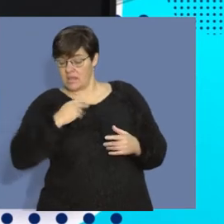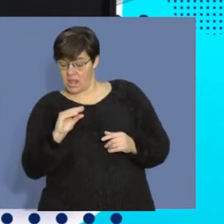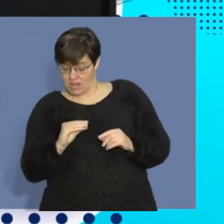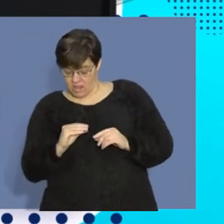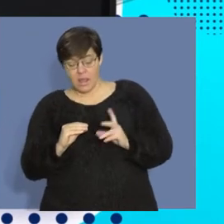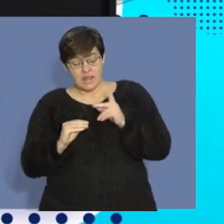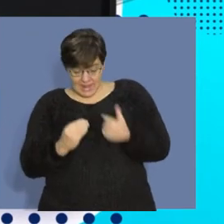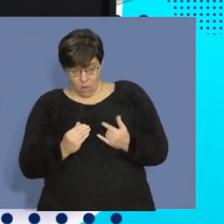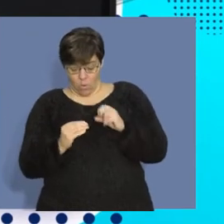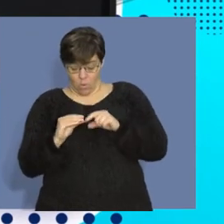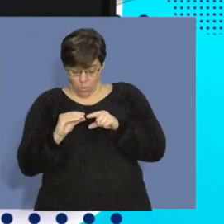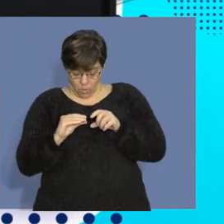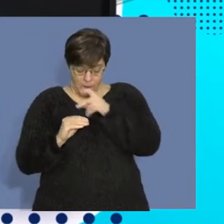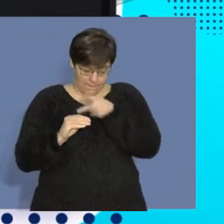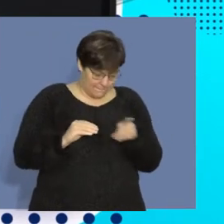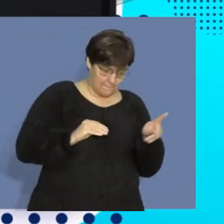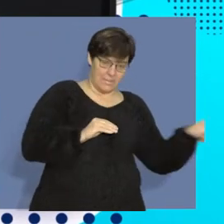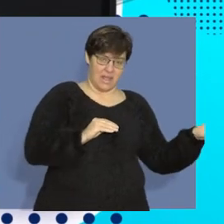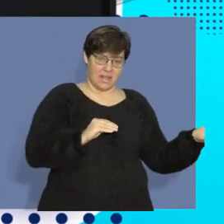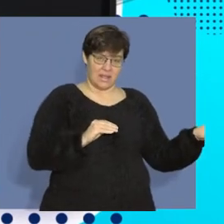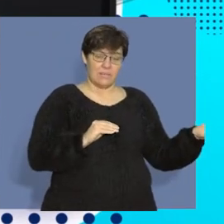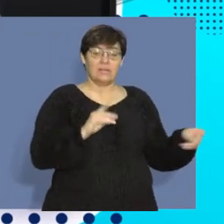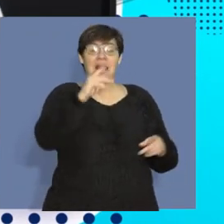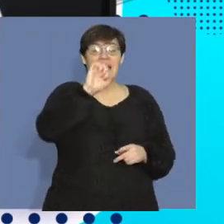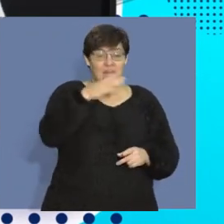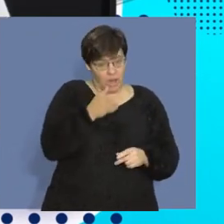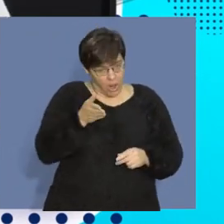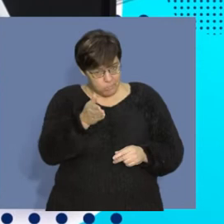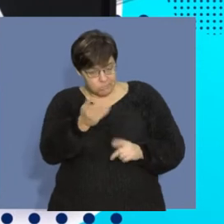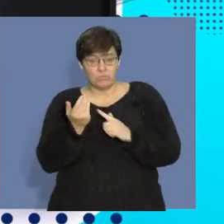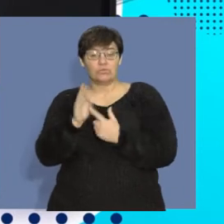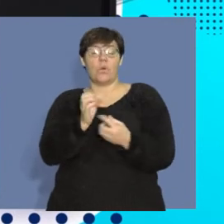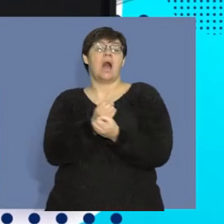correct amount is being paid over to SARS. Okay?